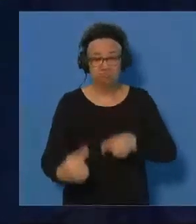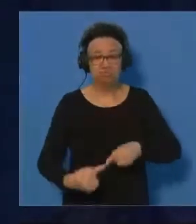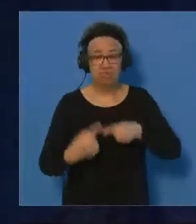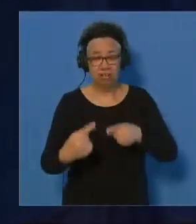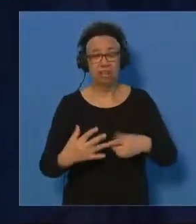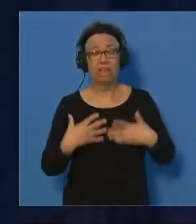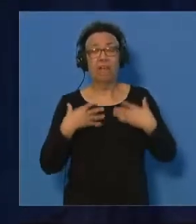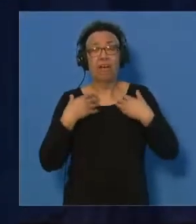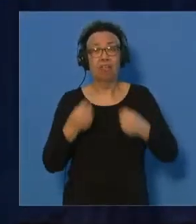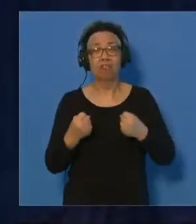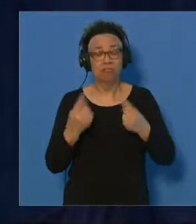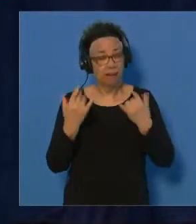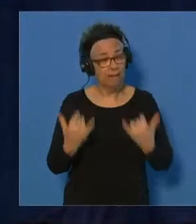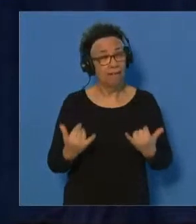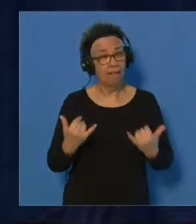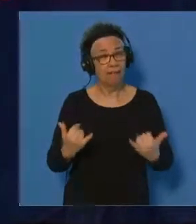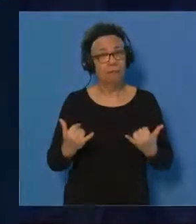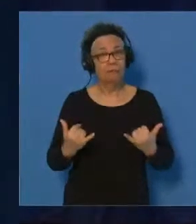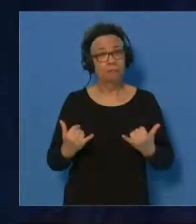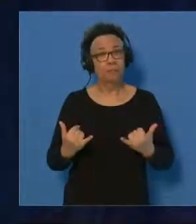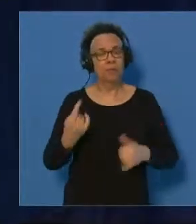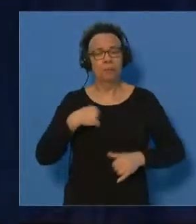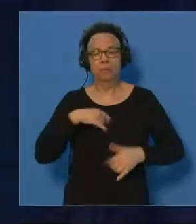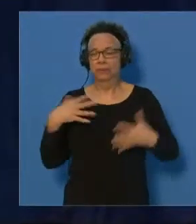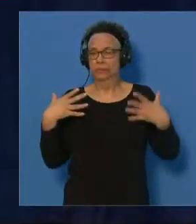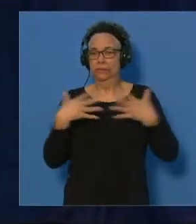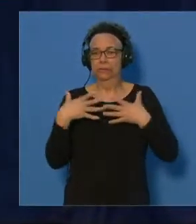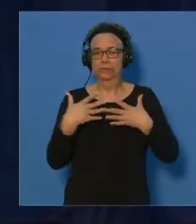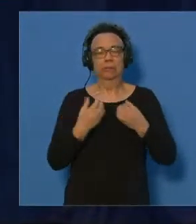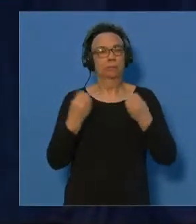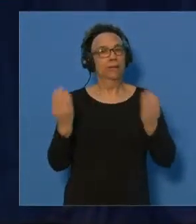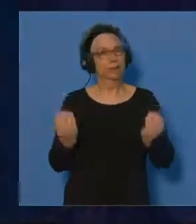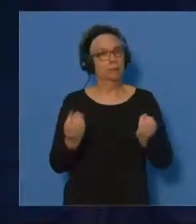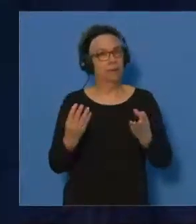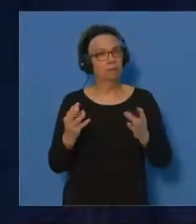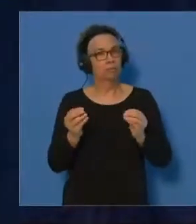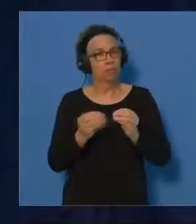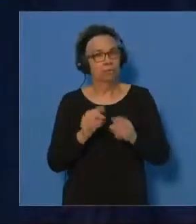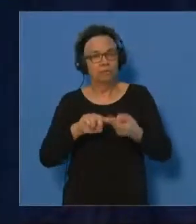health this very minute, and we fear that many more of our friends